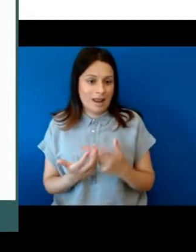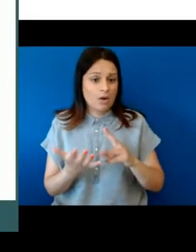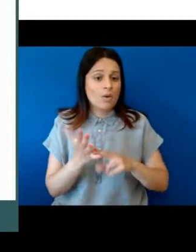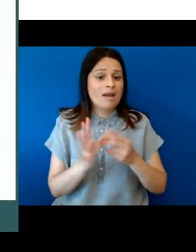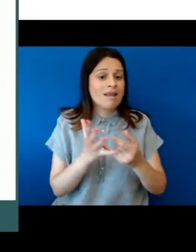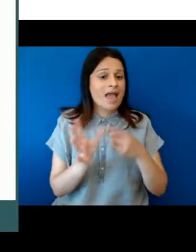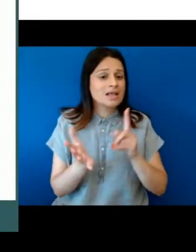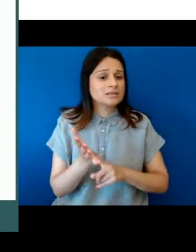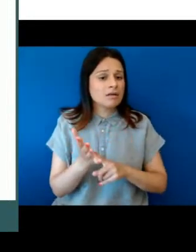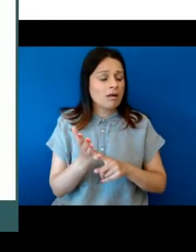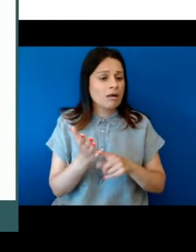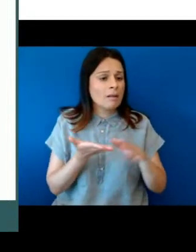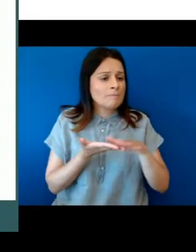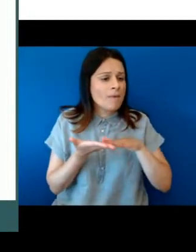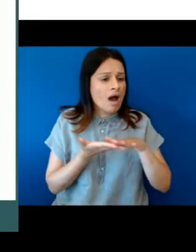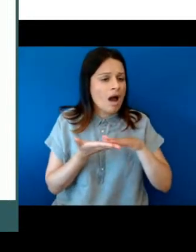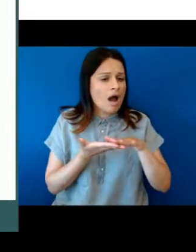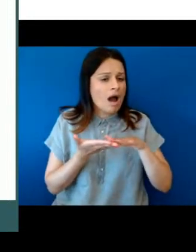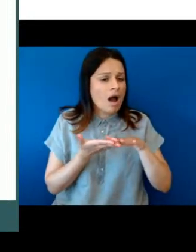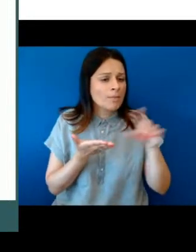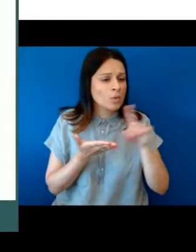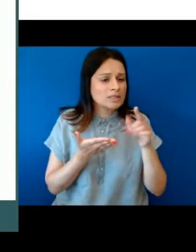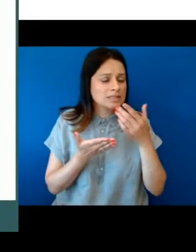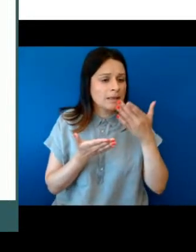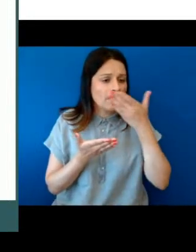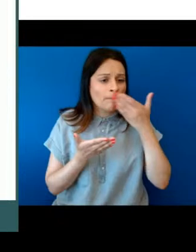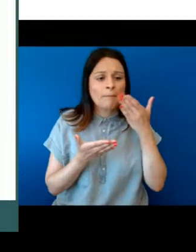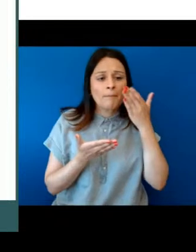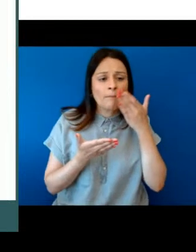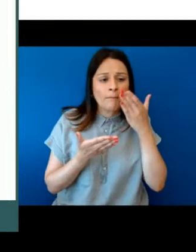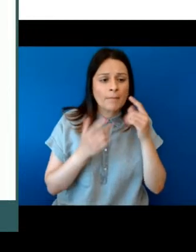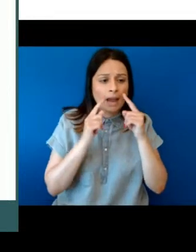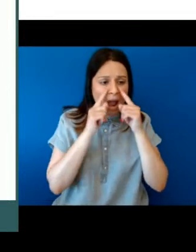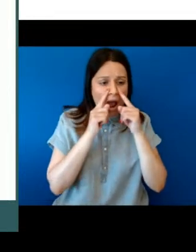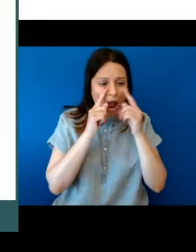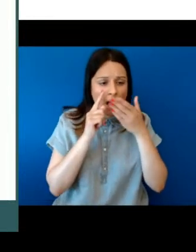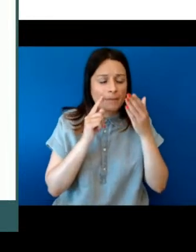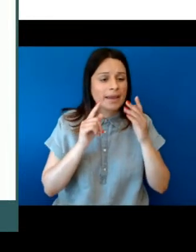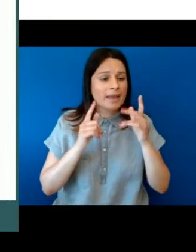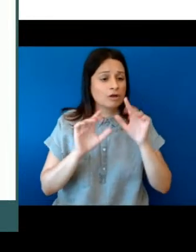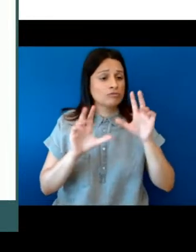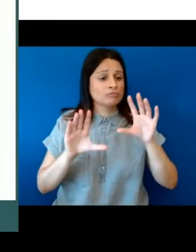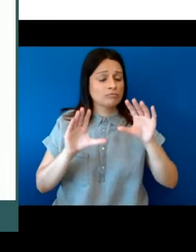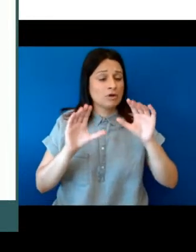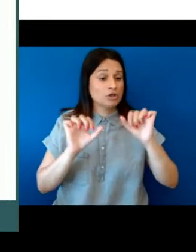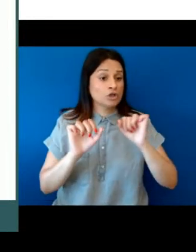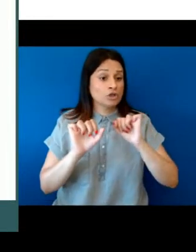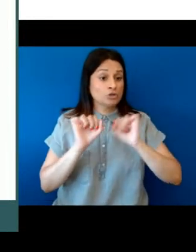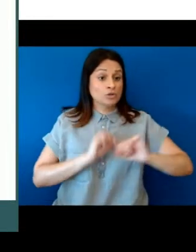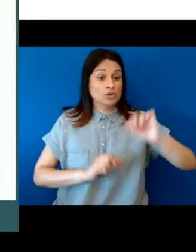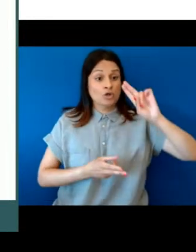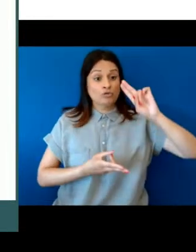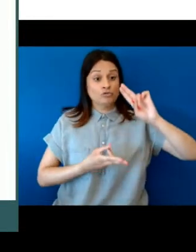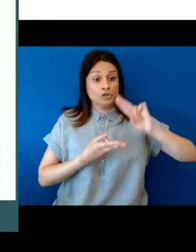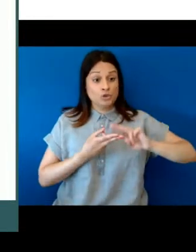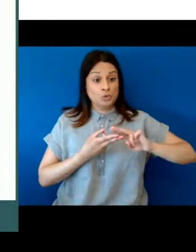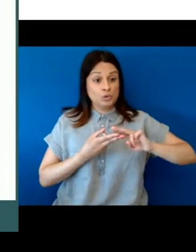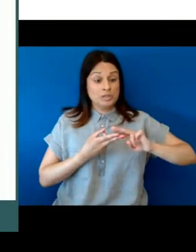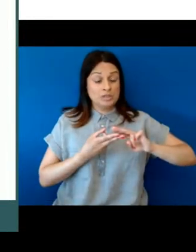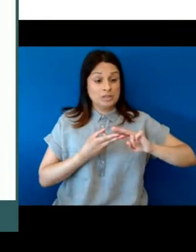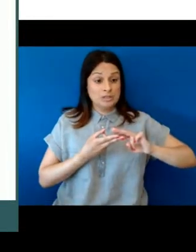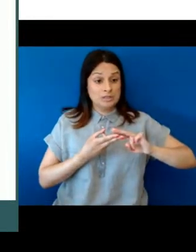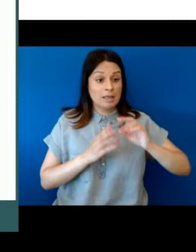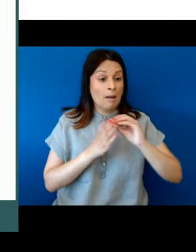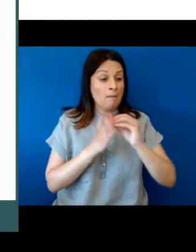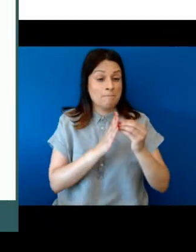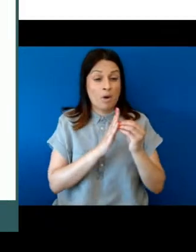helpful just to reduce the pollen getting accumulating inside the nostrils. So you